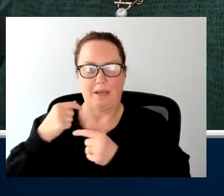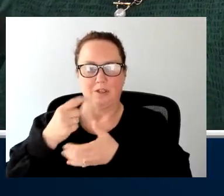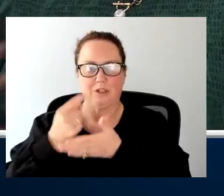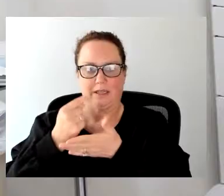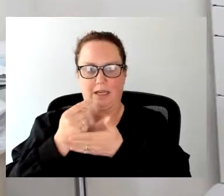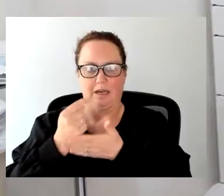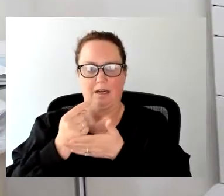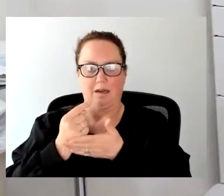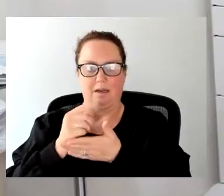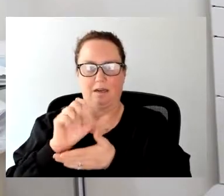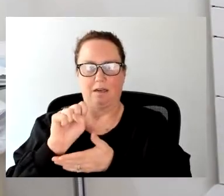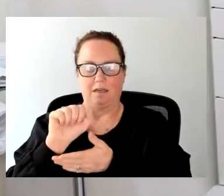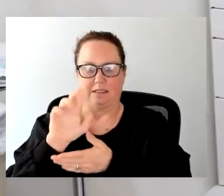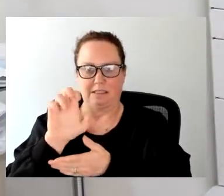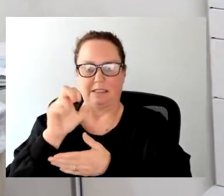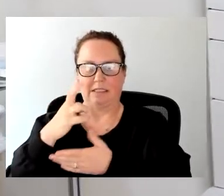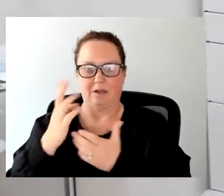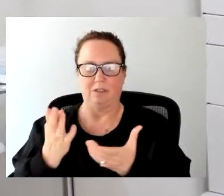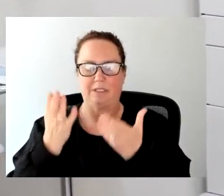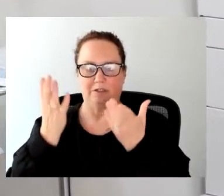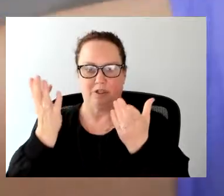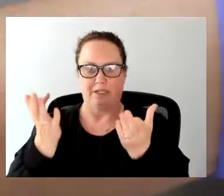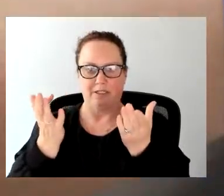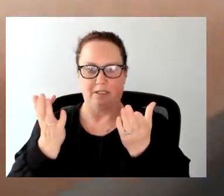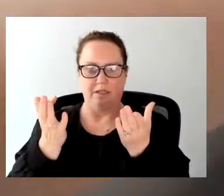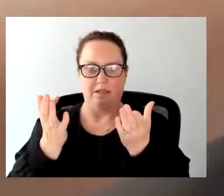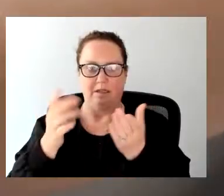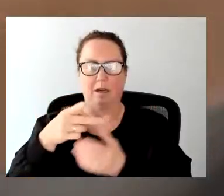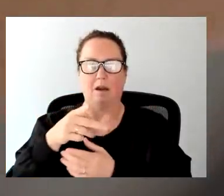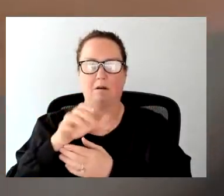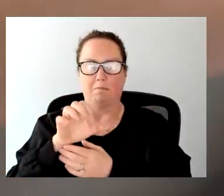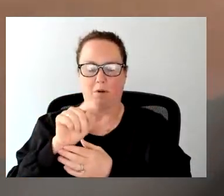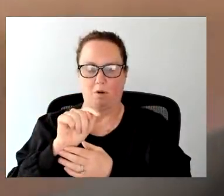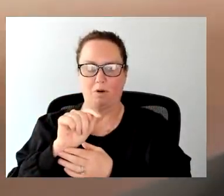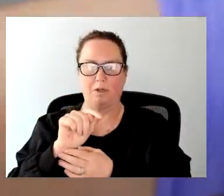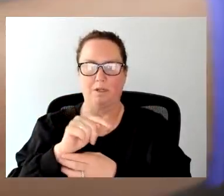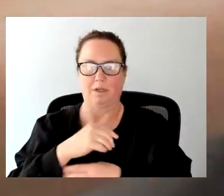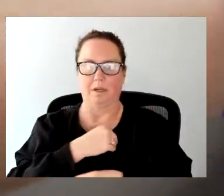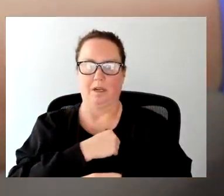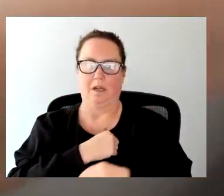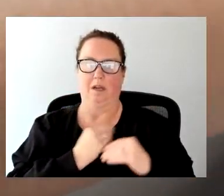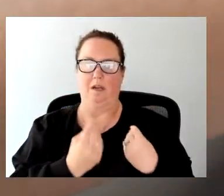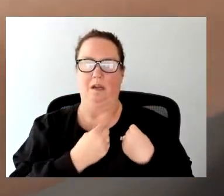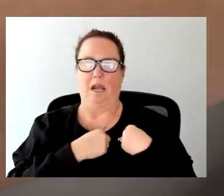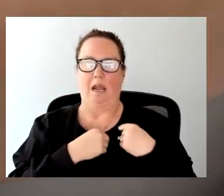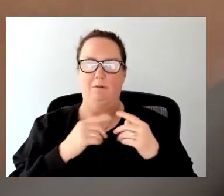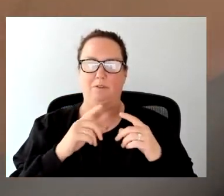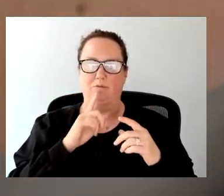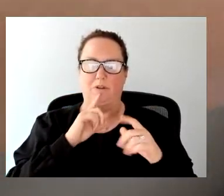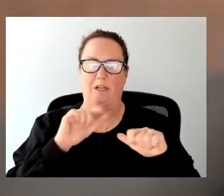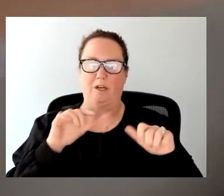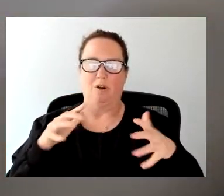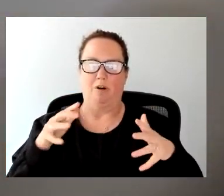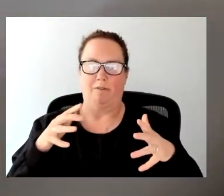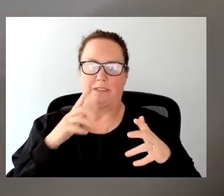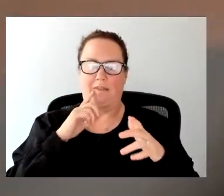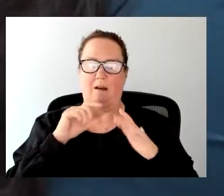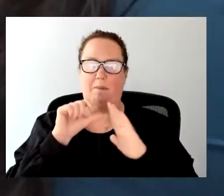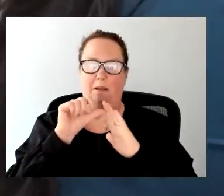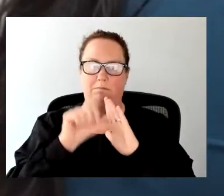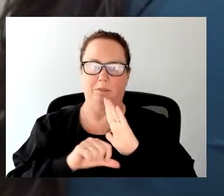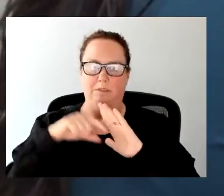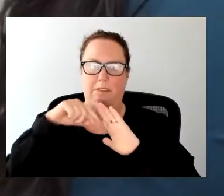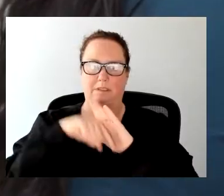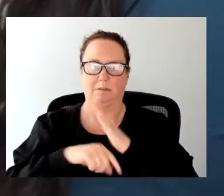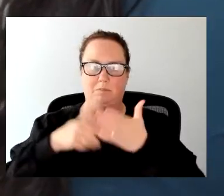Ms. Sarah suggested putting in a port, which I was super nervous about because I thought it was going to be a very extensive